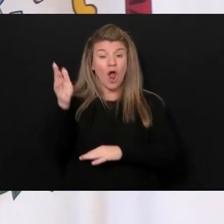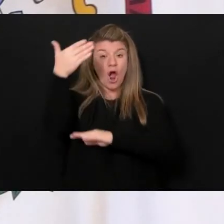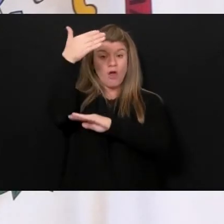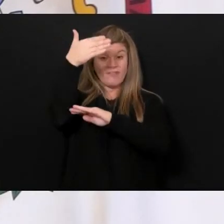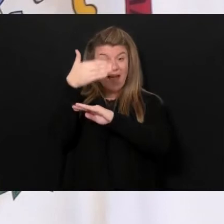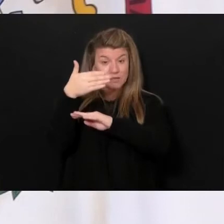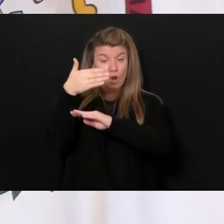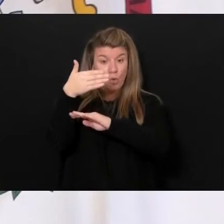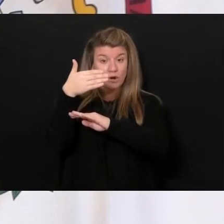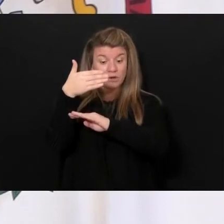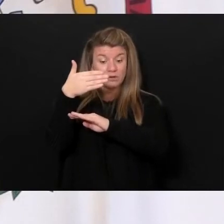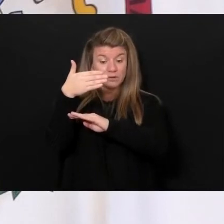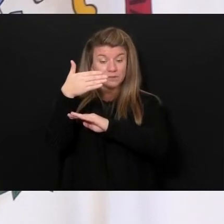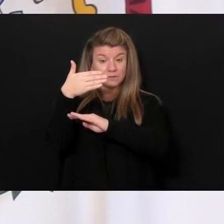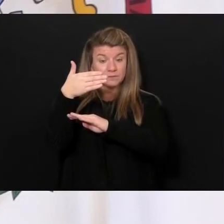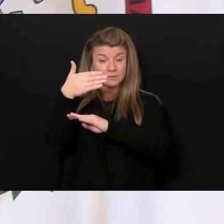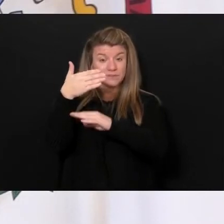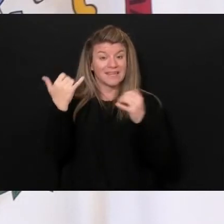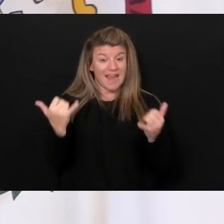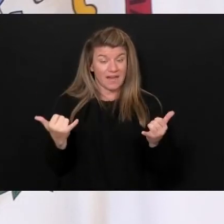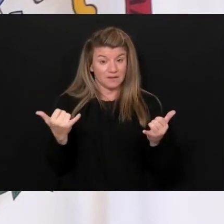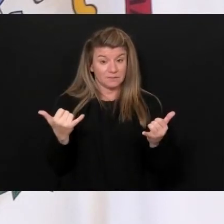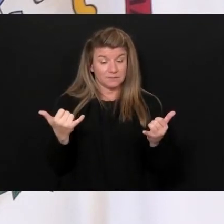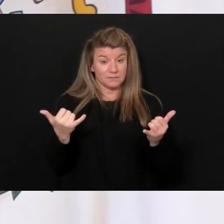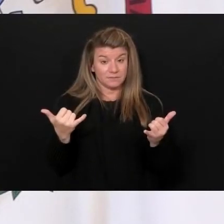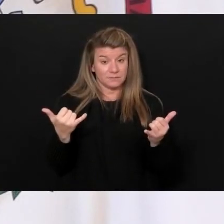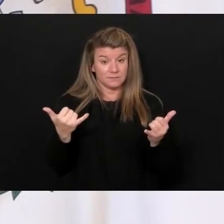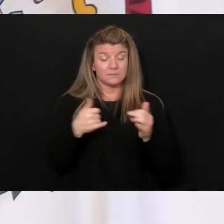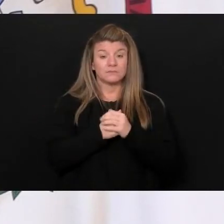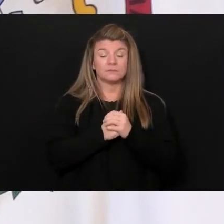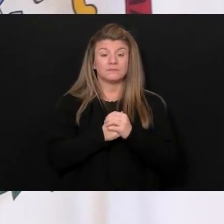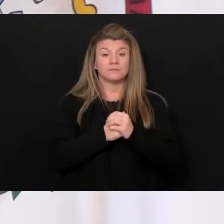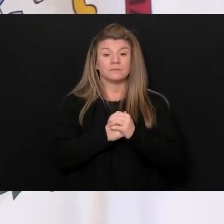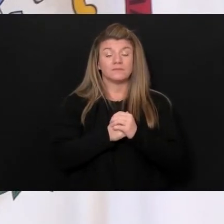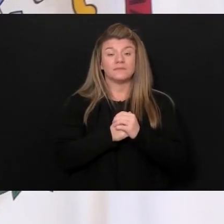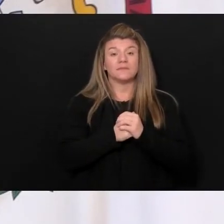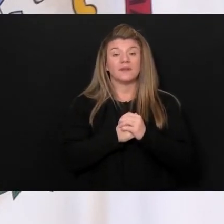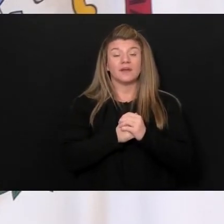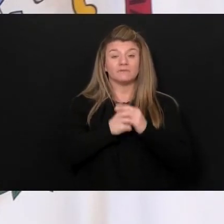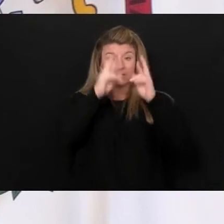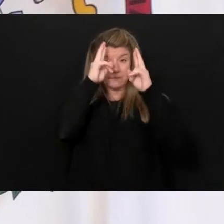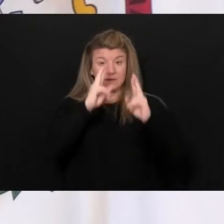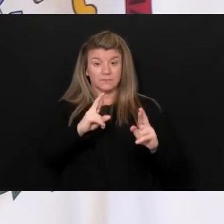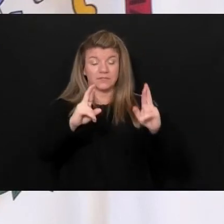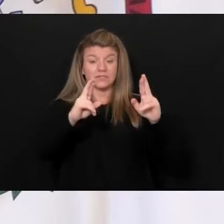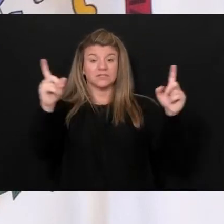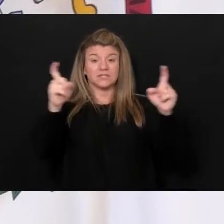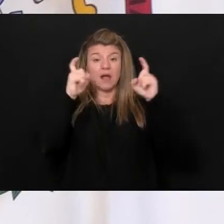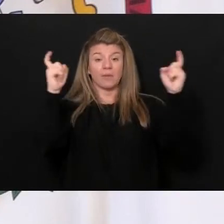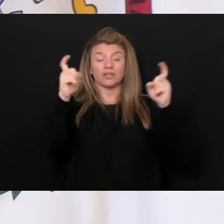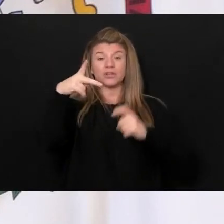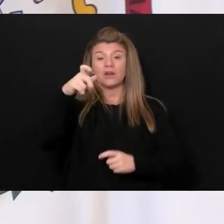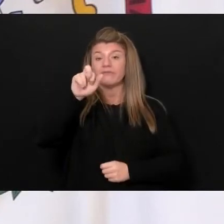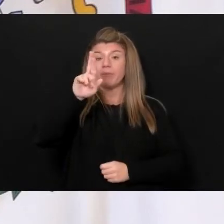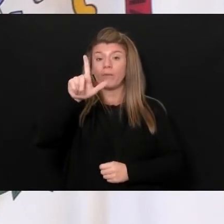be lowered today, you know, in remembrance and celebration of Pearl